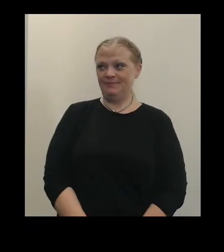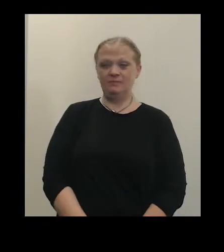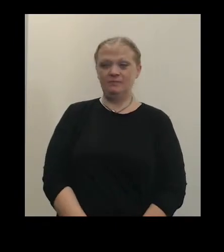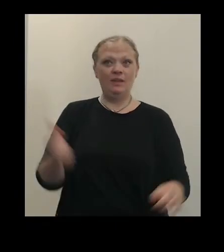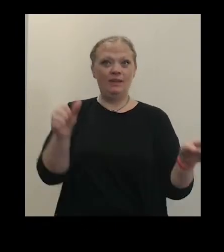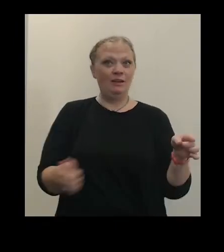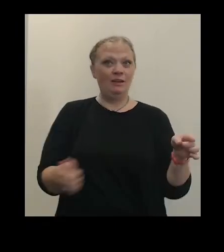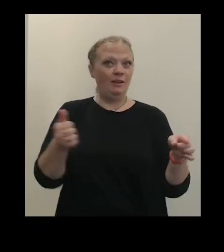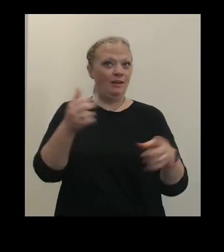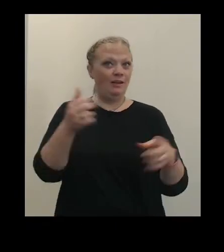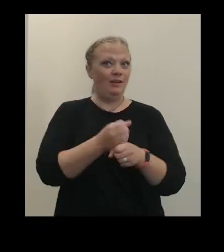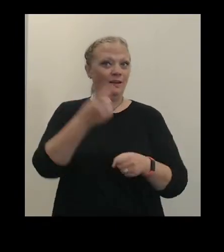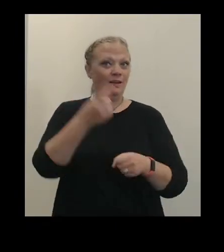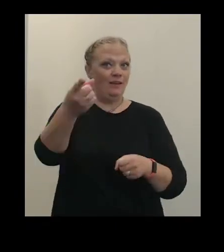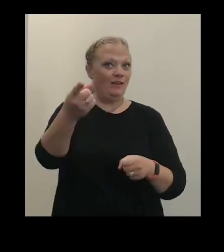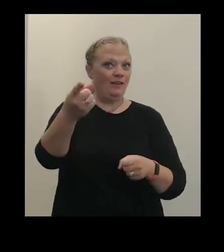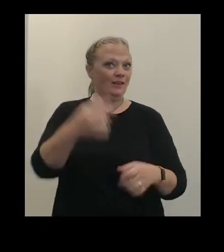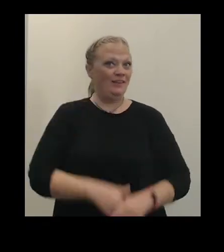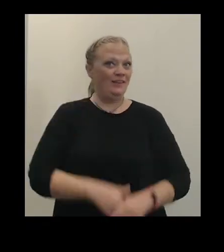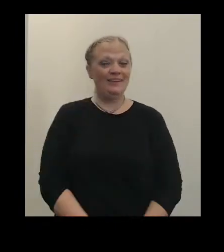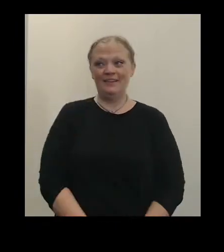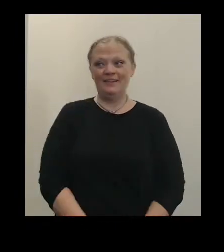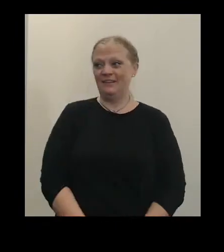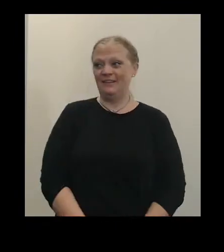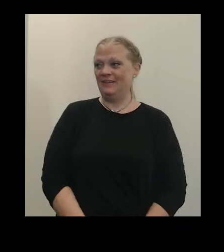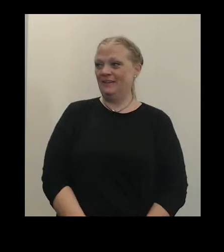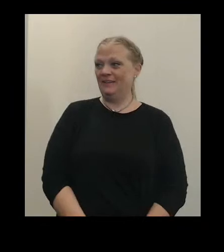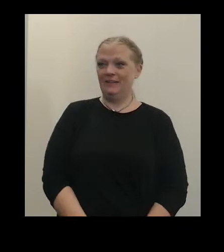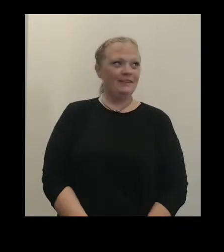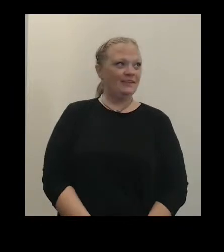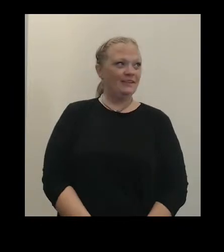Anybody else getting it right now or waiting?